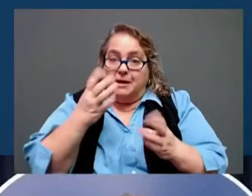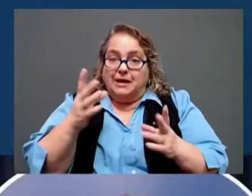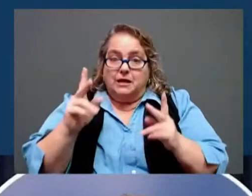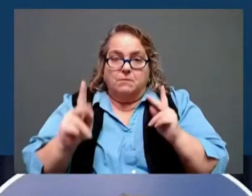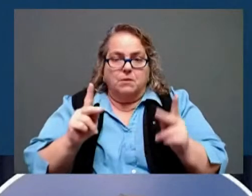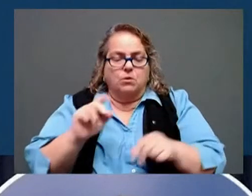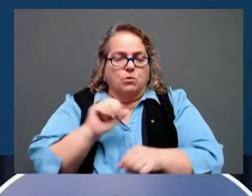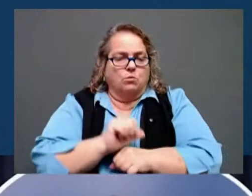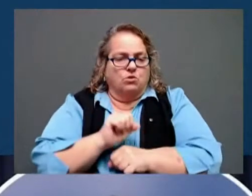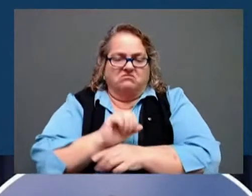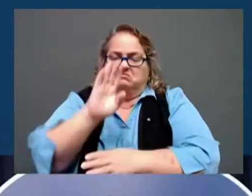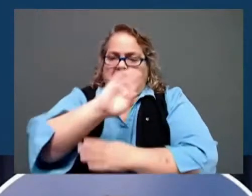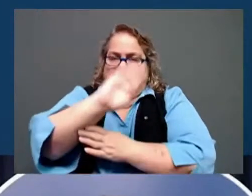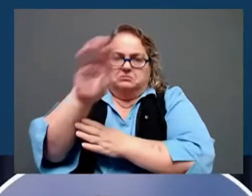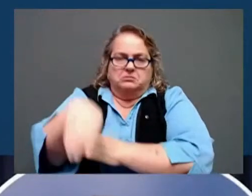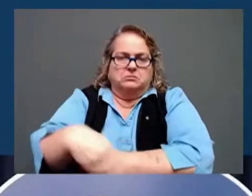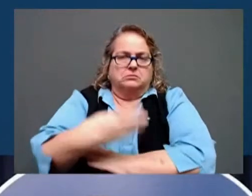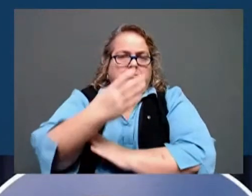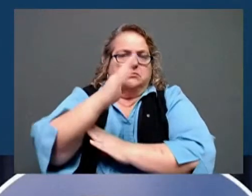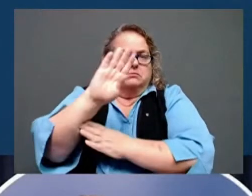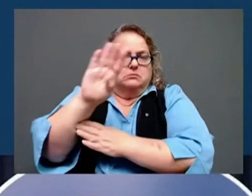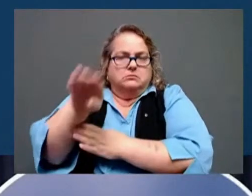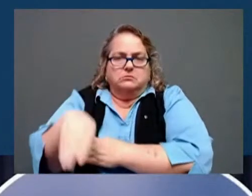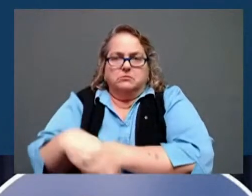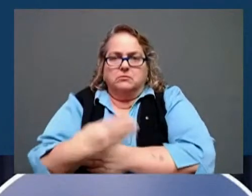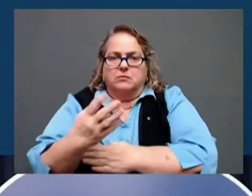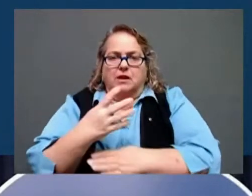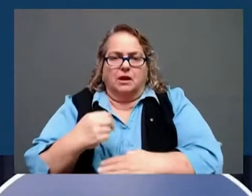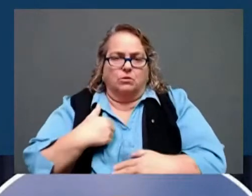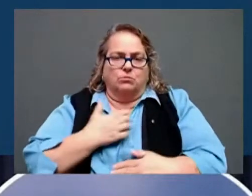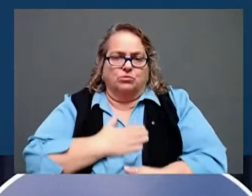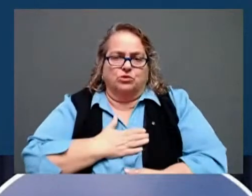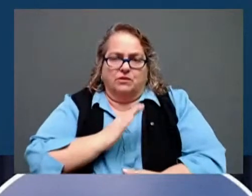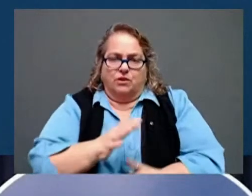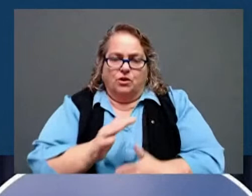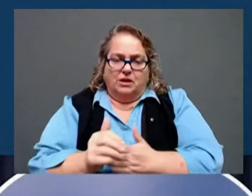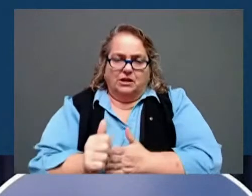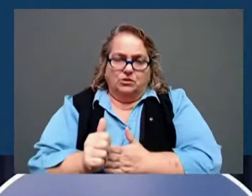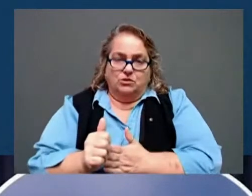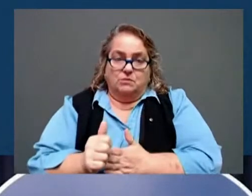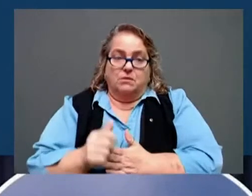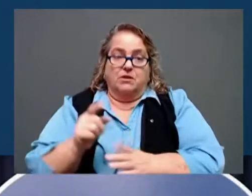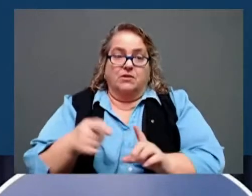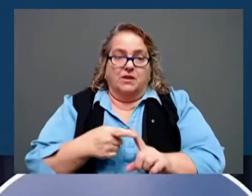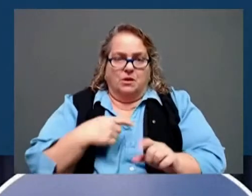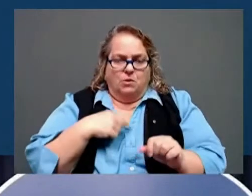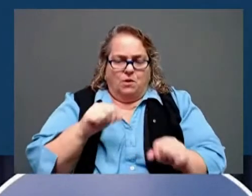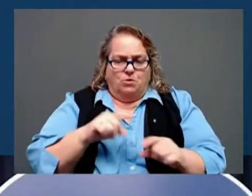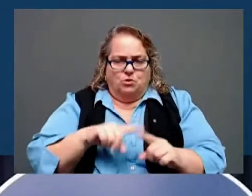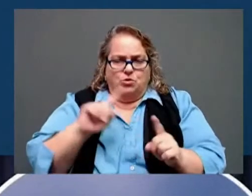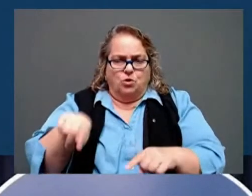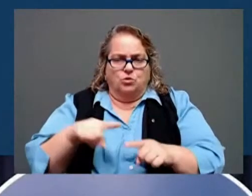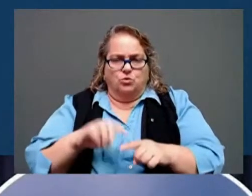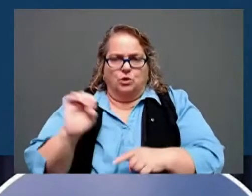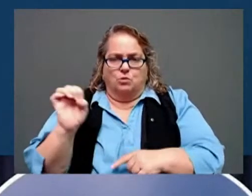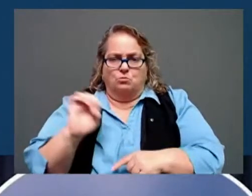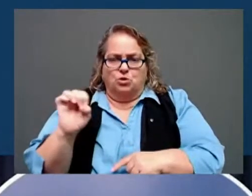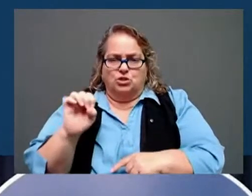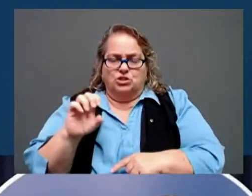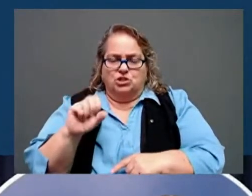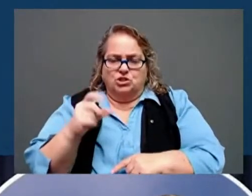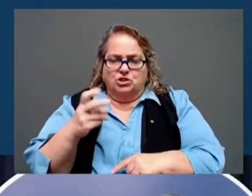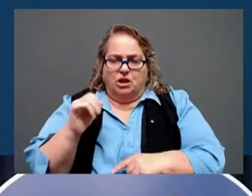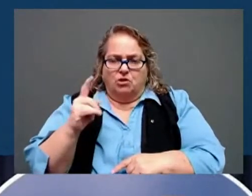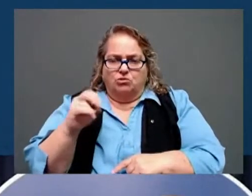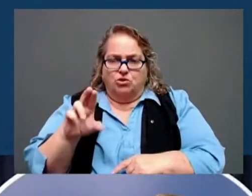and night, and greatly appreciate their leadership. Then we were able to go over to an emergency shelter at West Perry